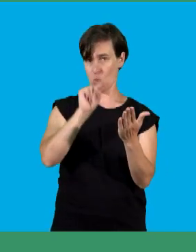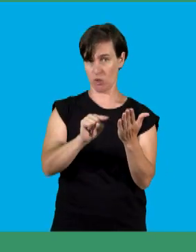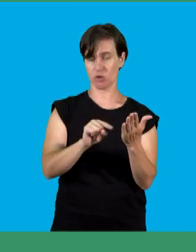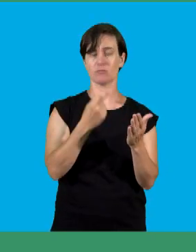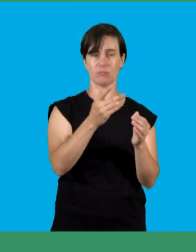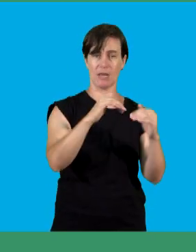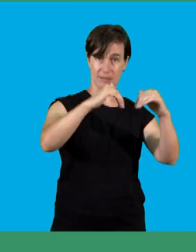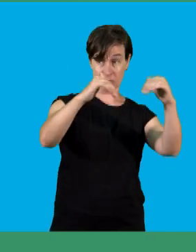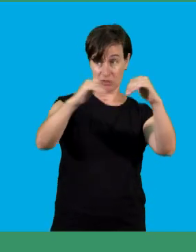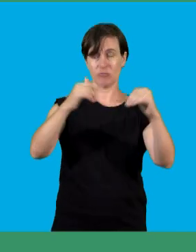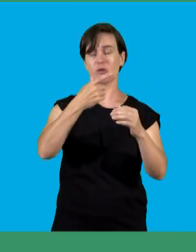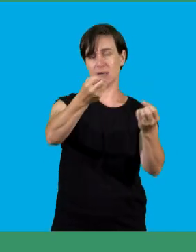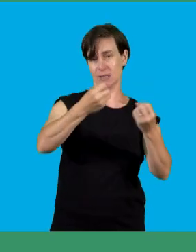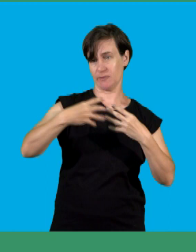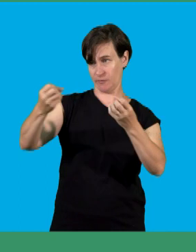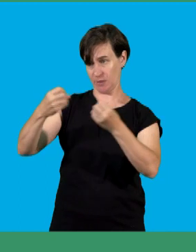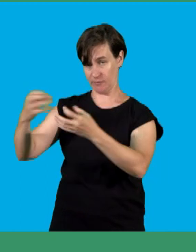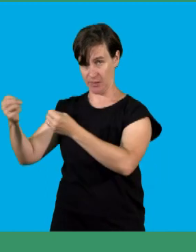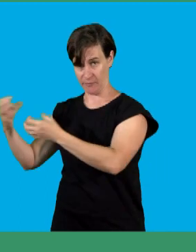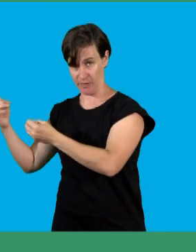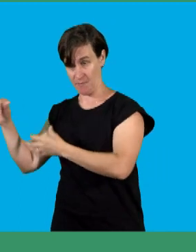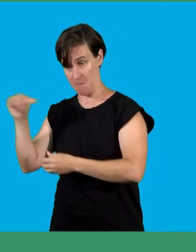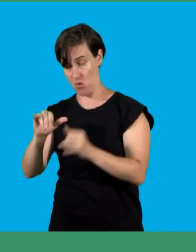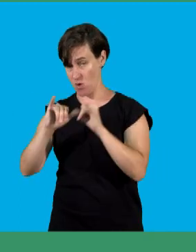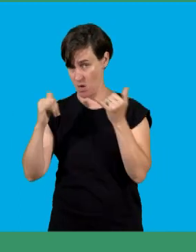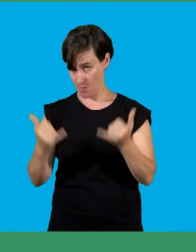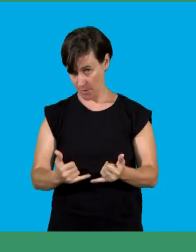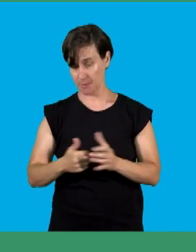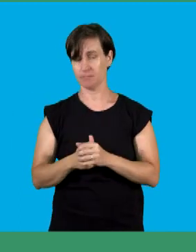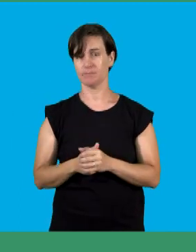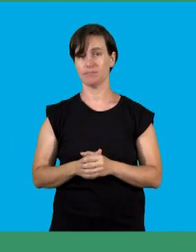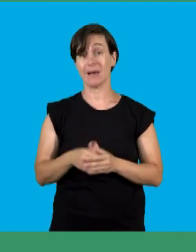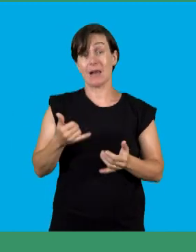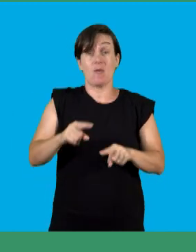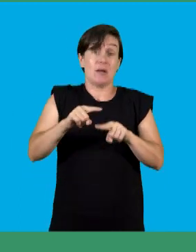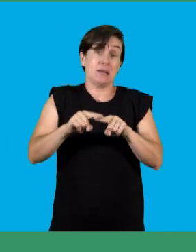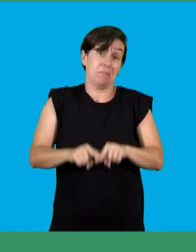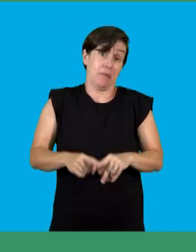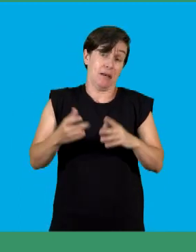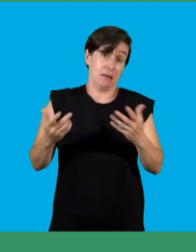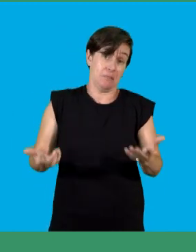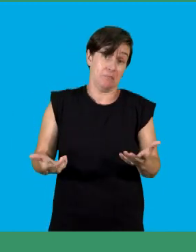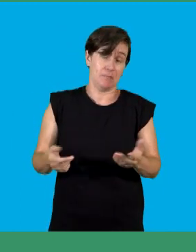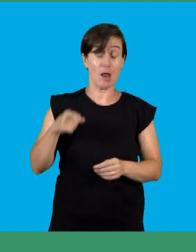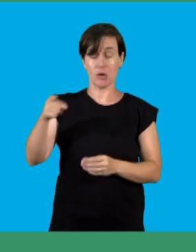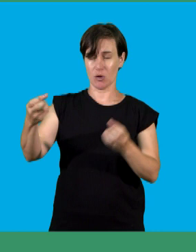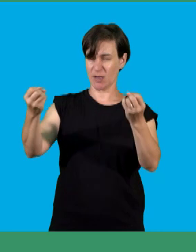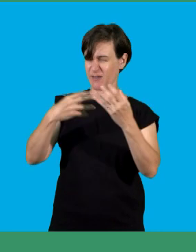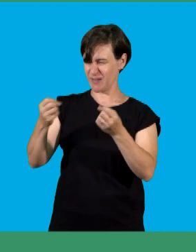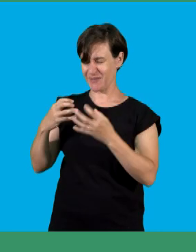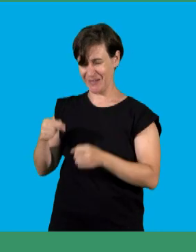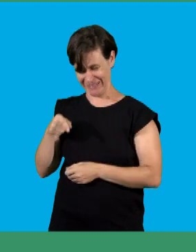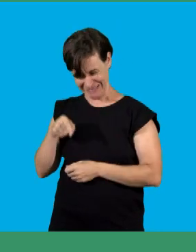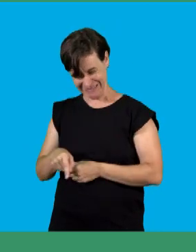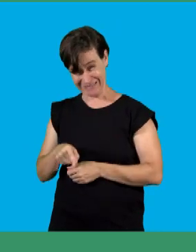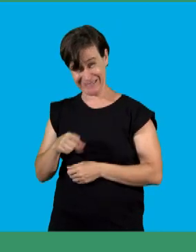individually and return it to the organization. But now it depends in the organization. Are we happy with the response? If you're not